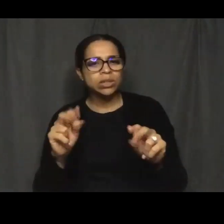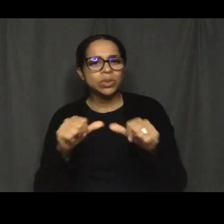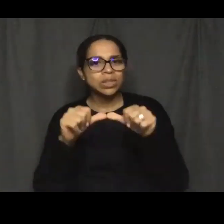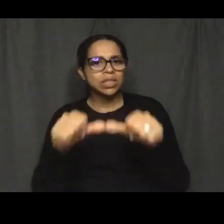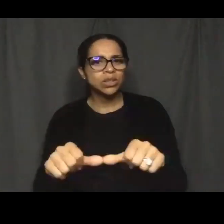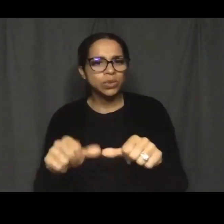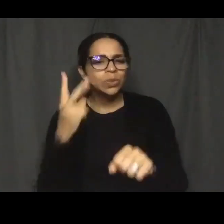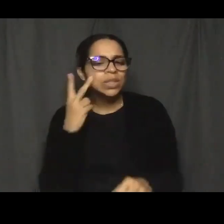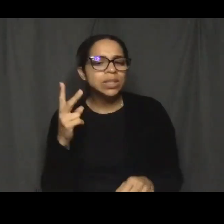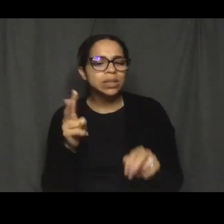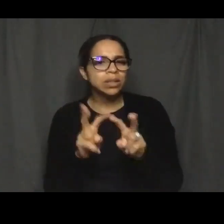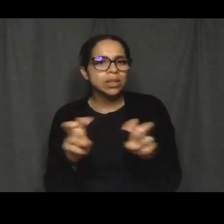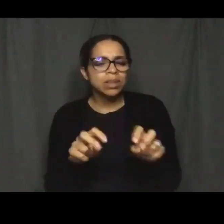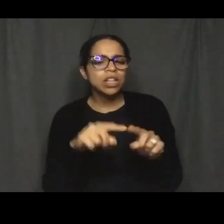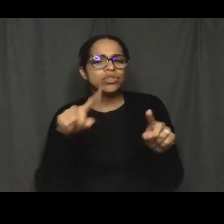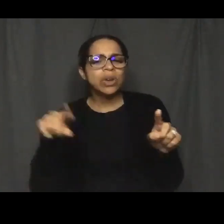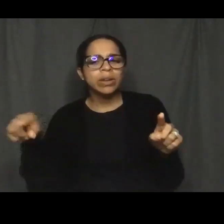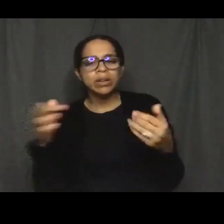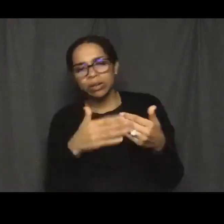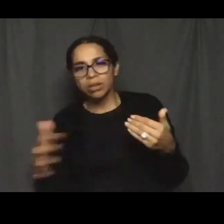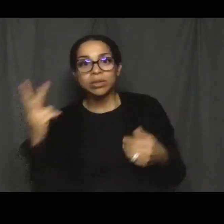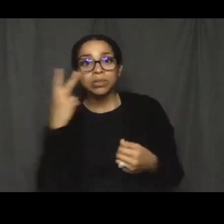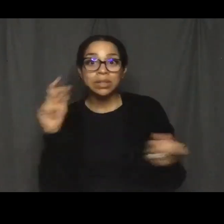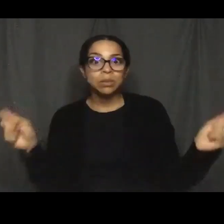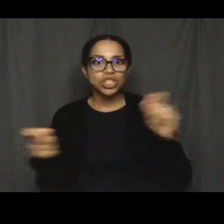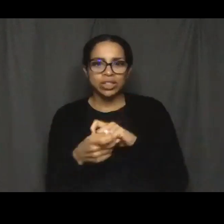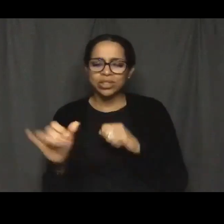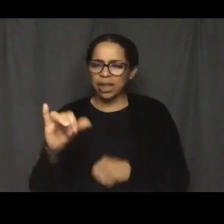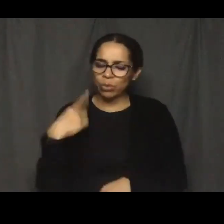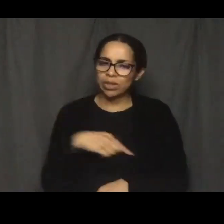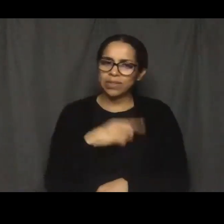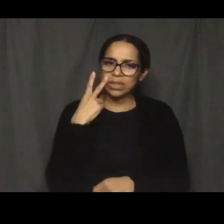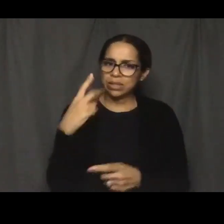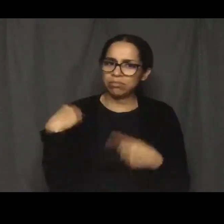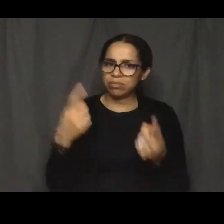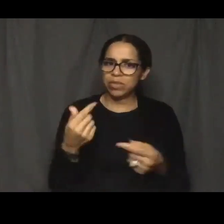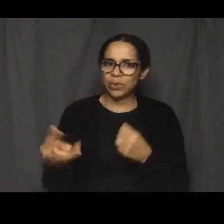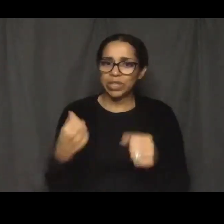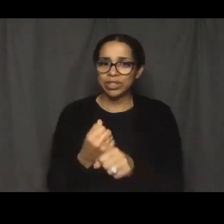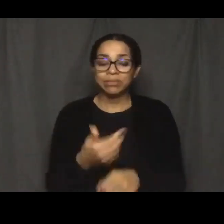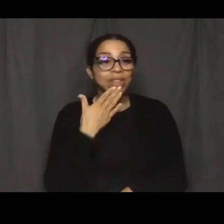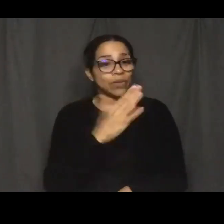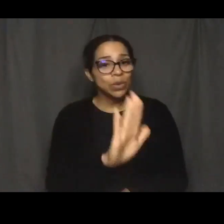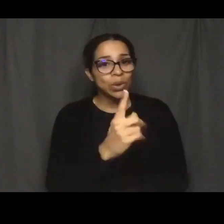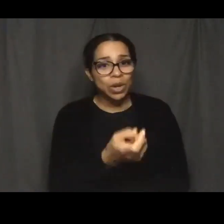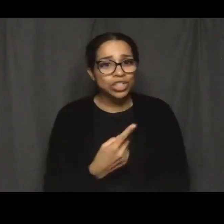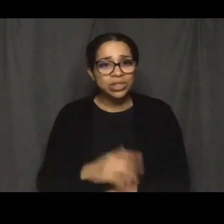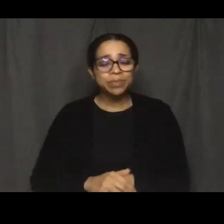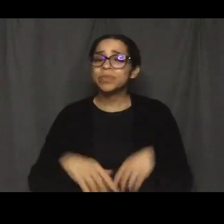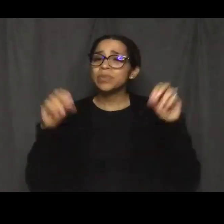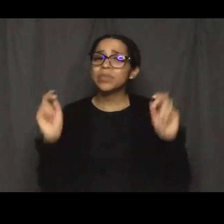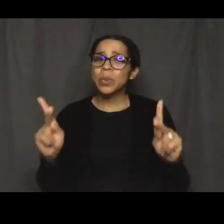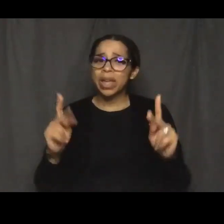some changes as we have seen in some of these data points over the years. Okay, thanks for the question. All right, I think with